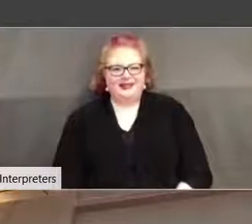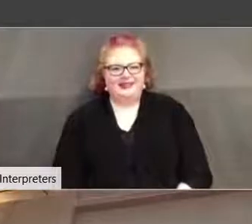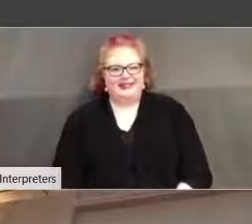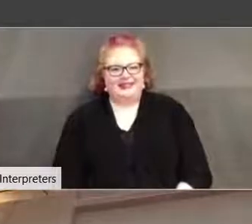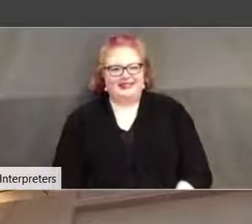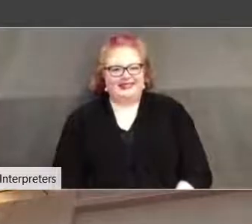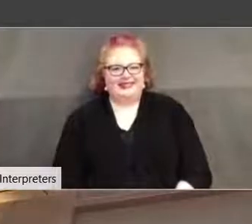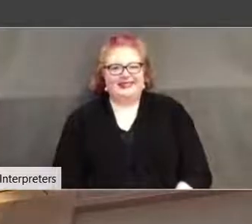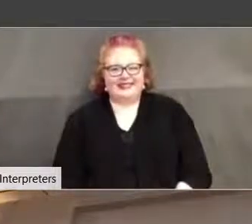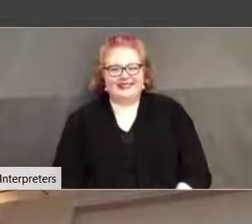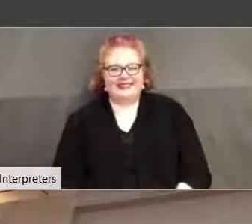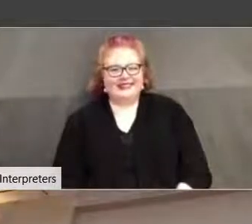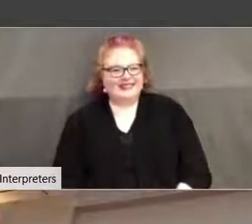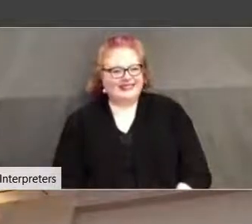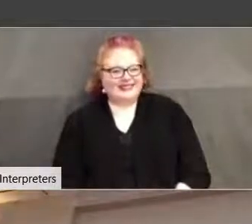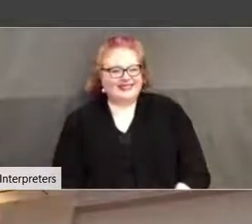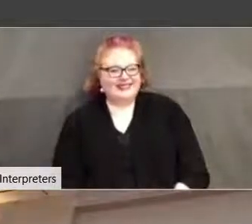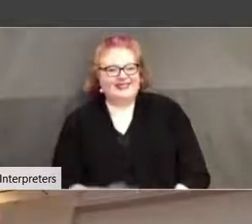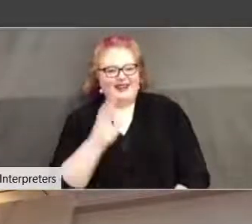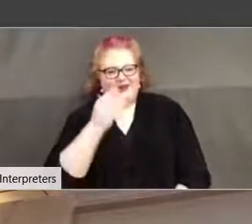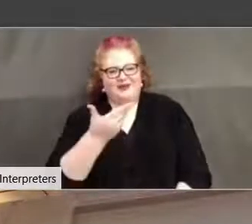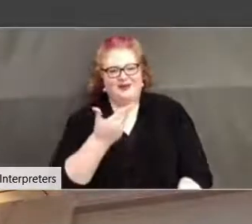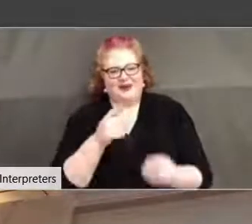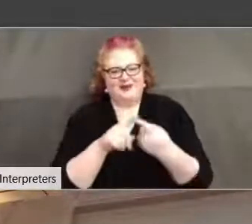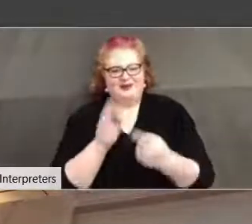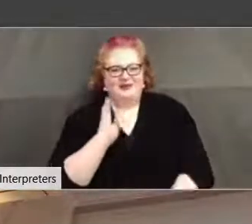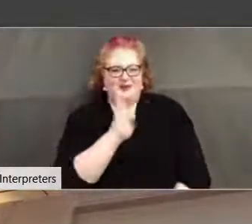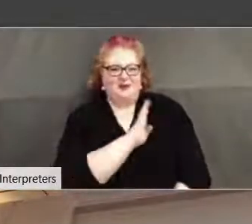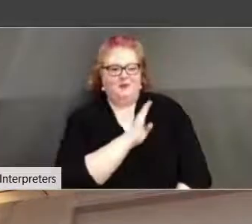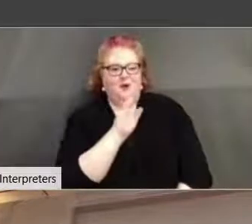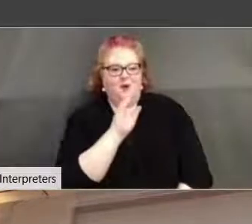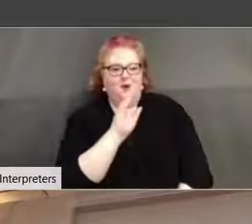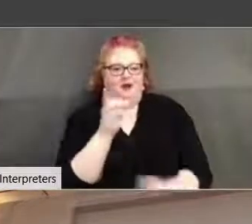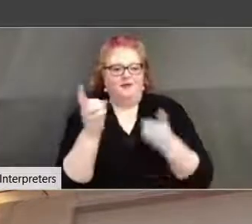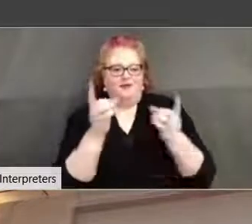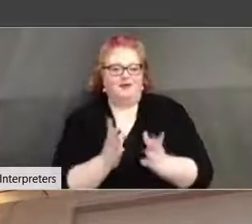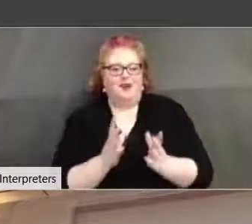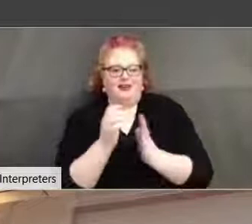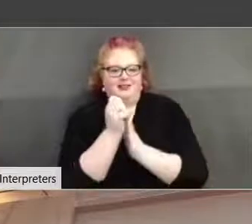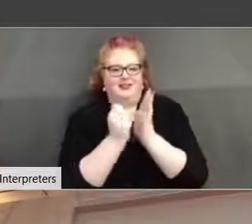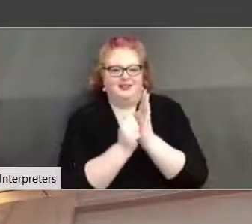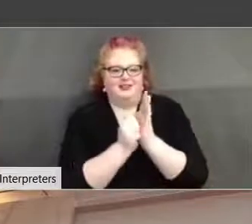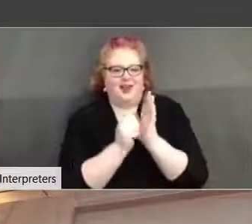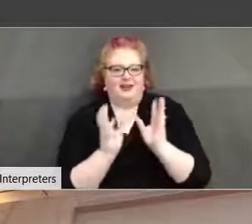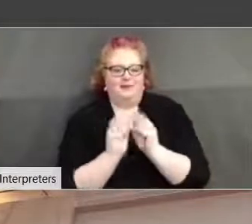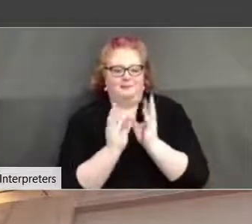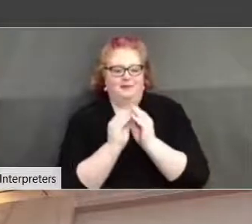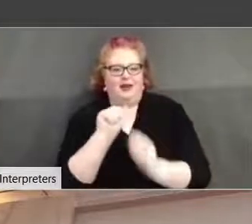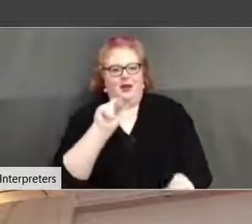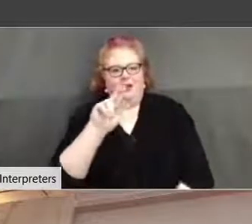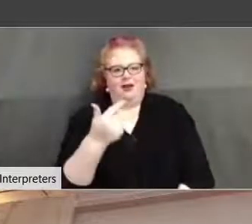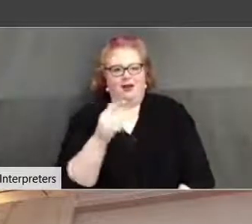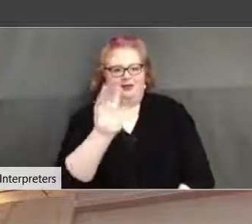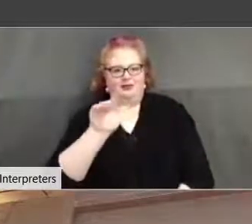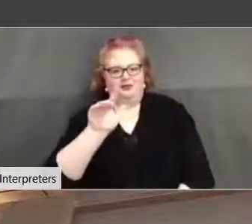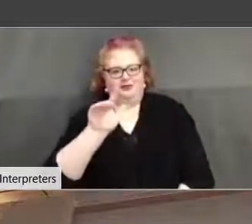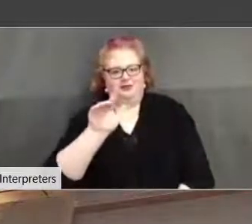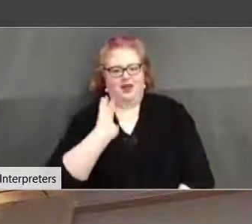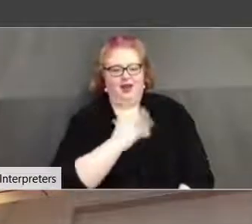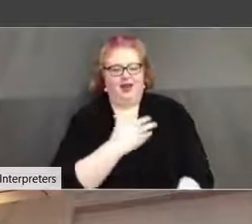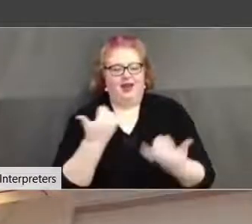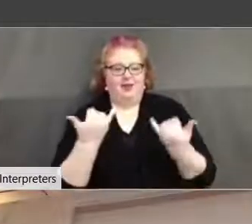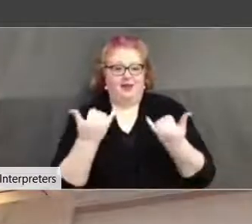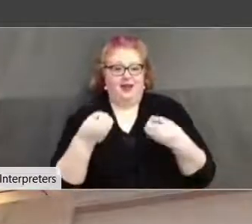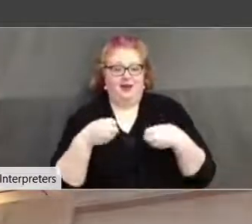Welcome to the Board of Directors agenda meeting for August the 25th. This is our opportunity to review the agenda for our formal board meeting that will be held